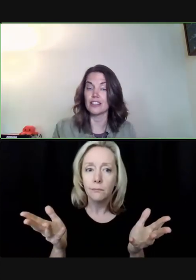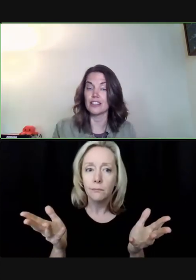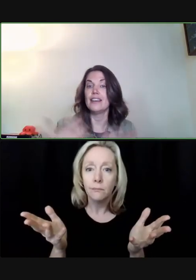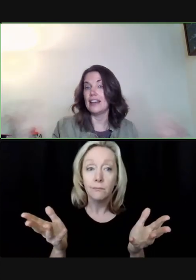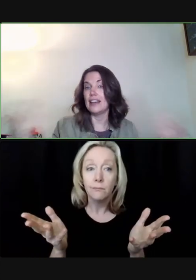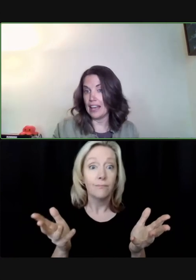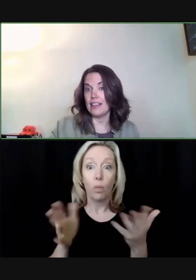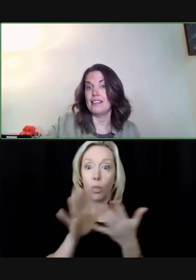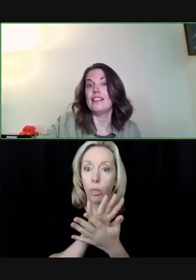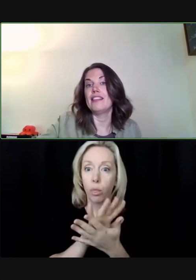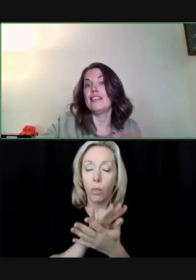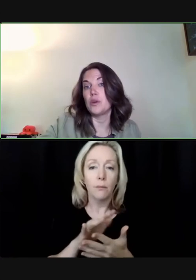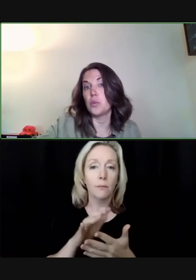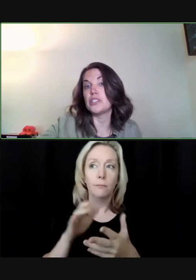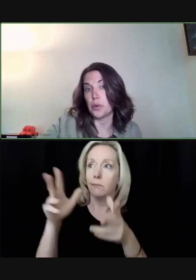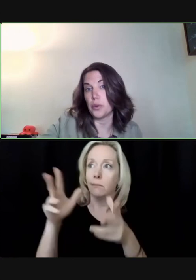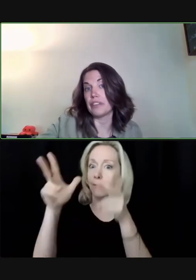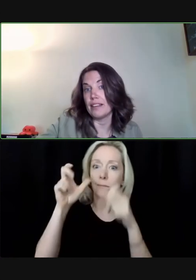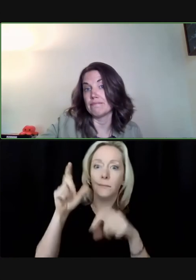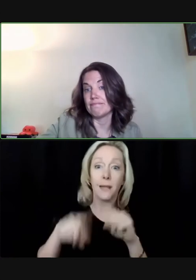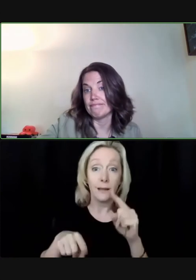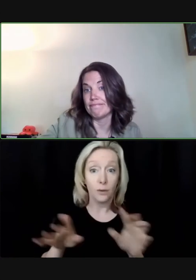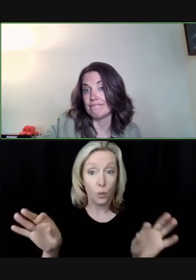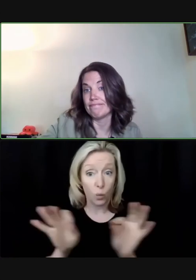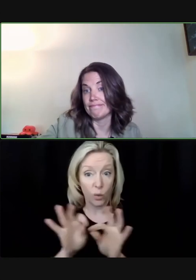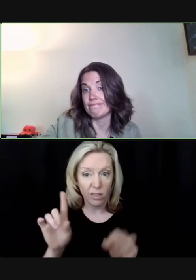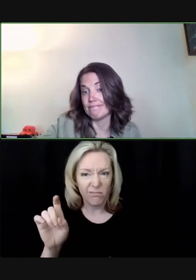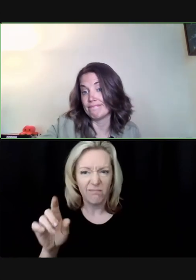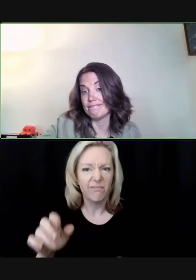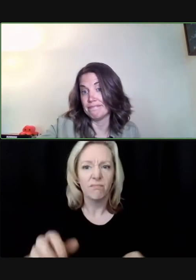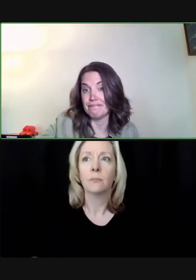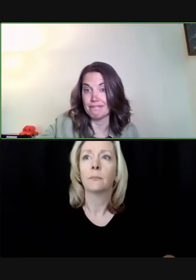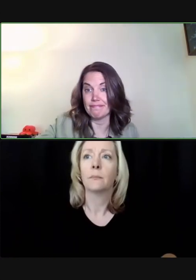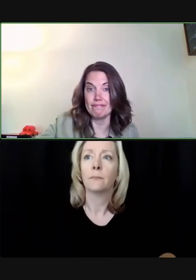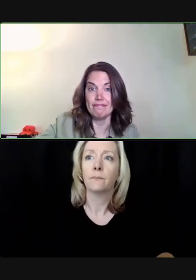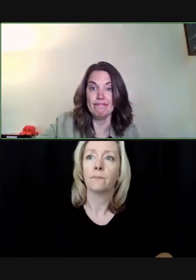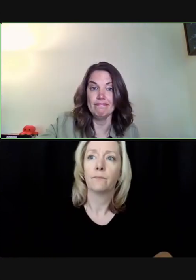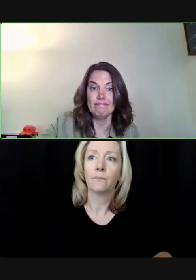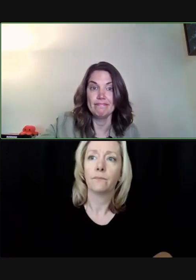not clear, then was it worth that?